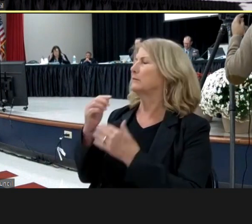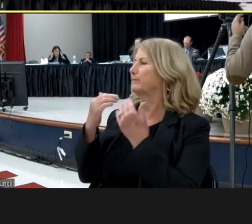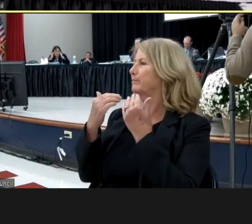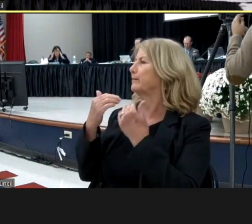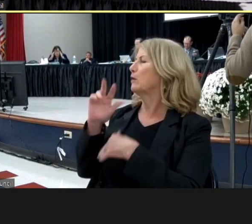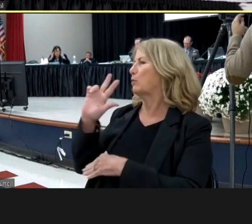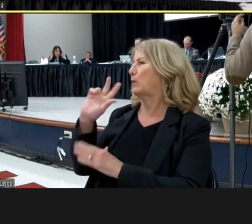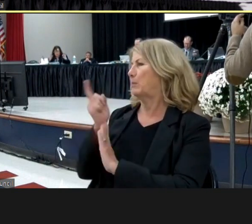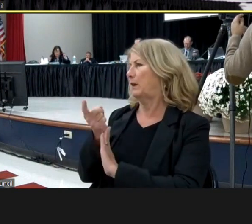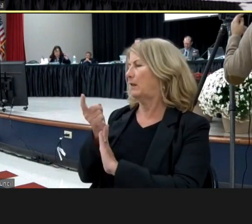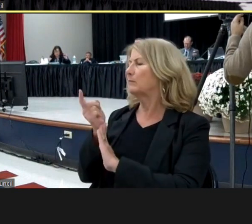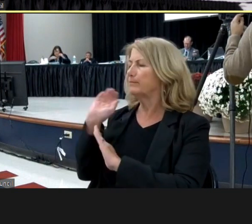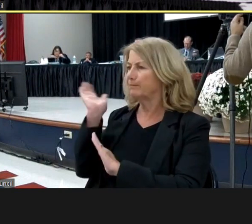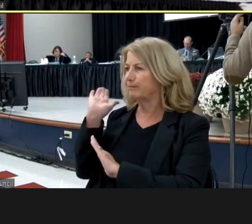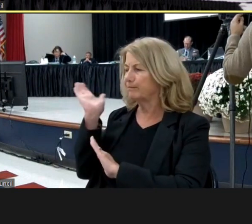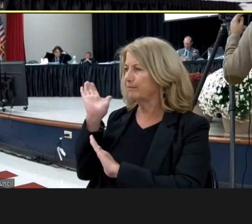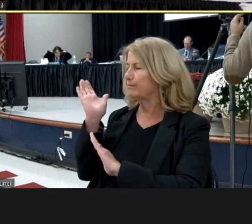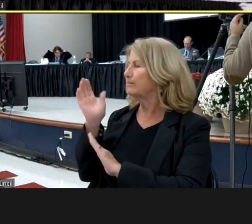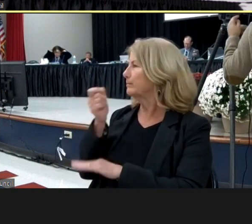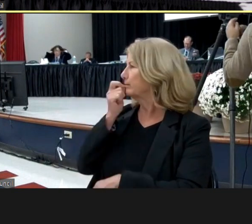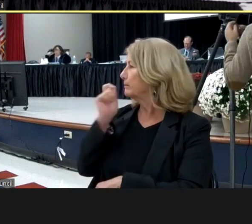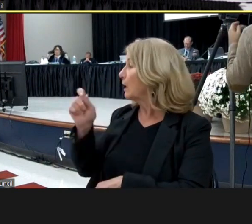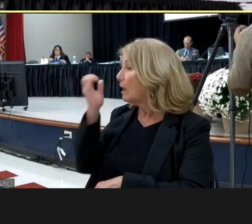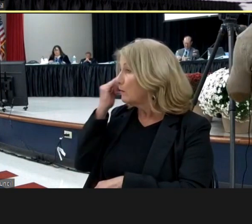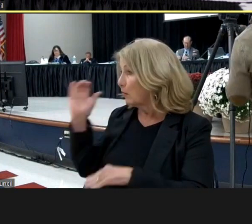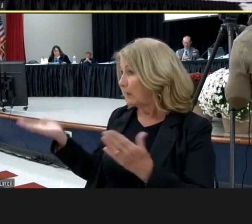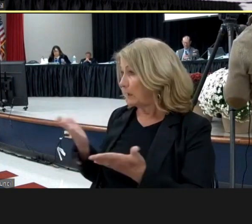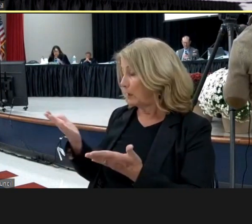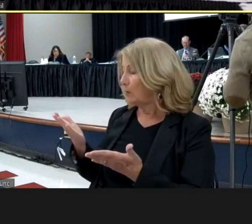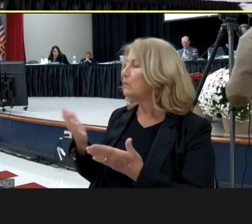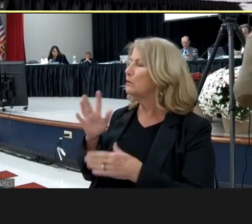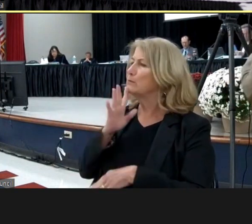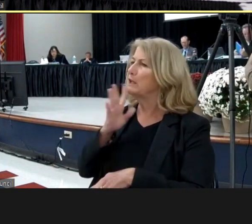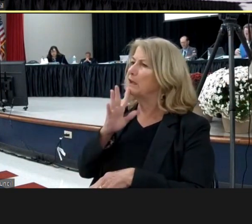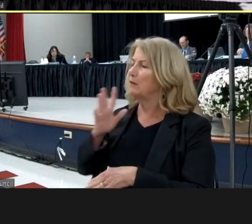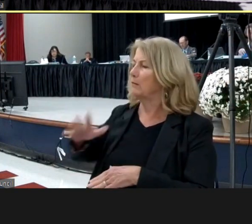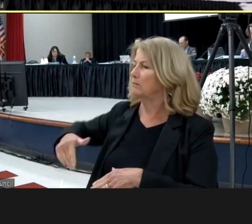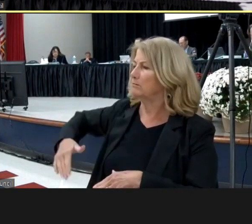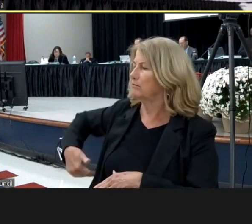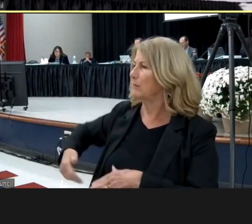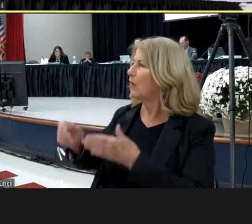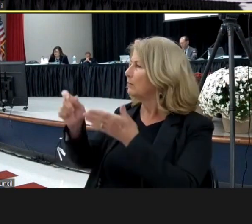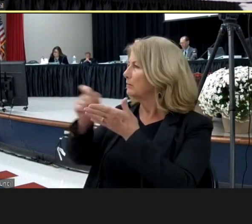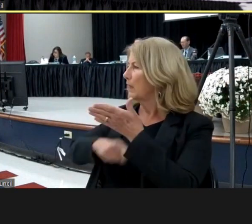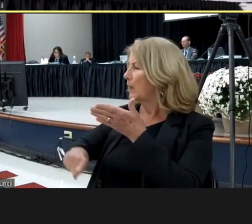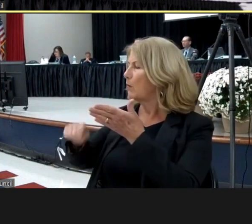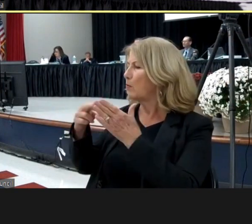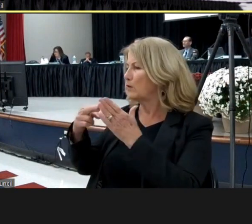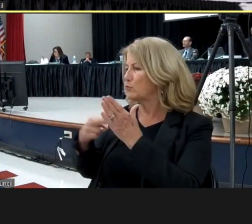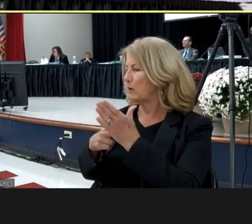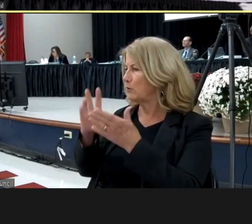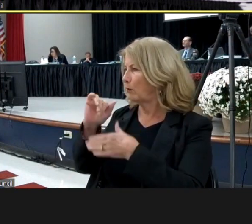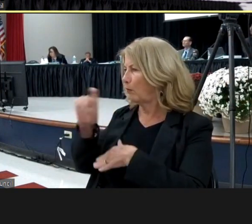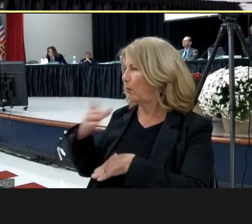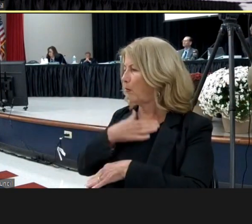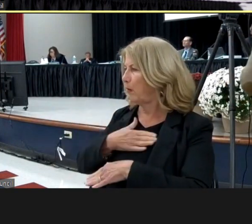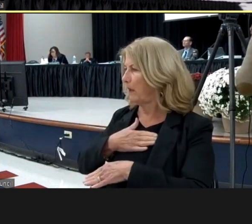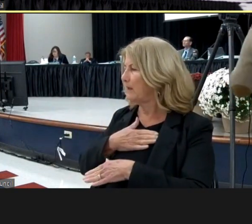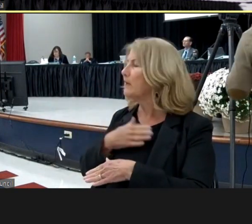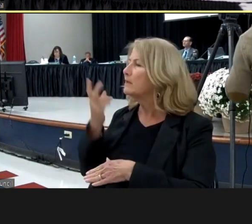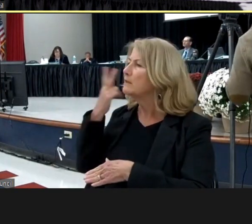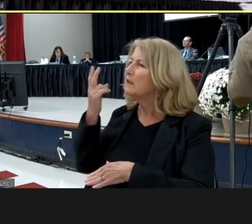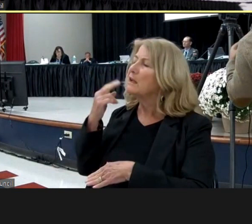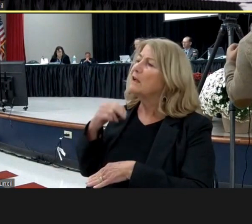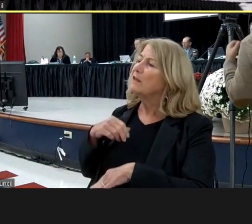to address. If you're here to speak and have not filled out a registration card, please see the City Secretary staff at the registration